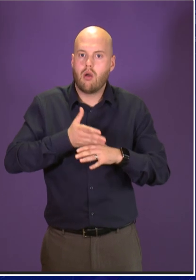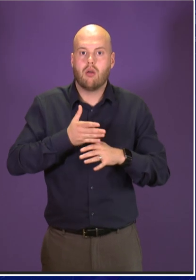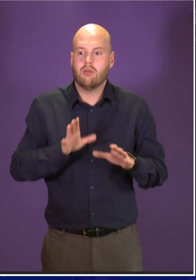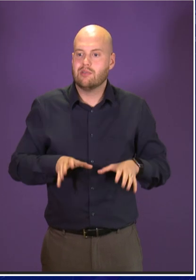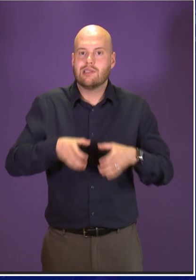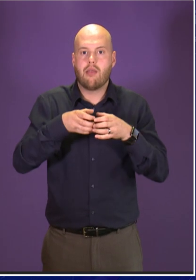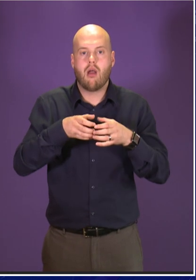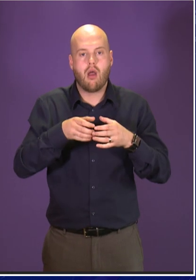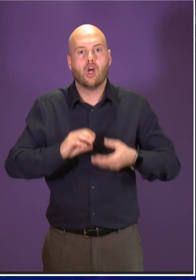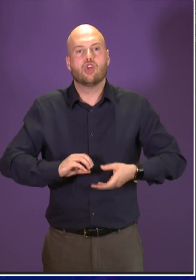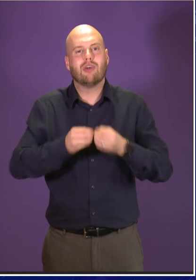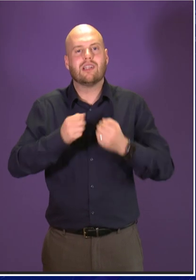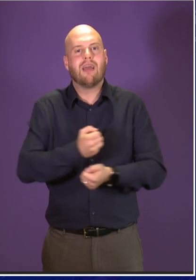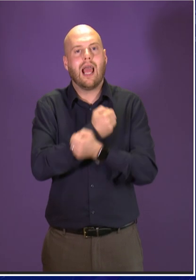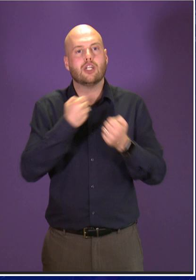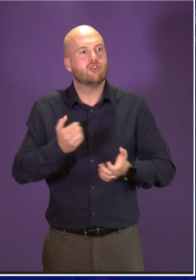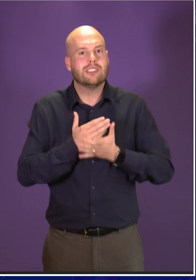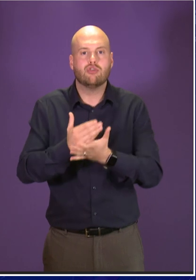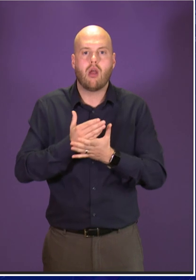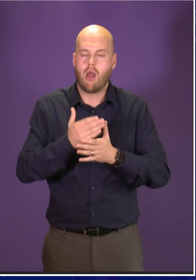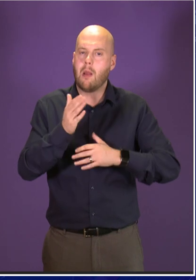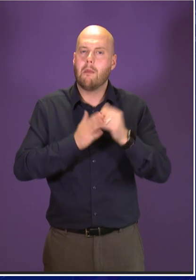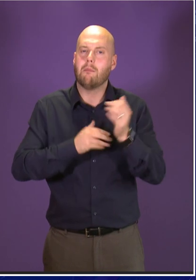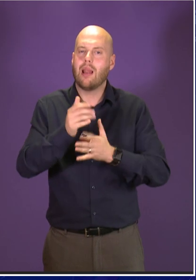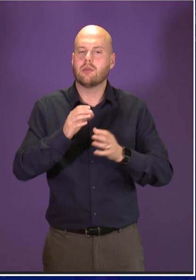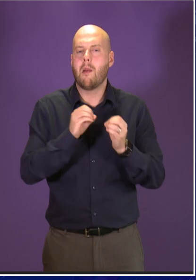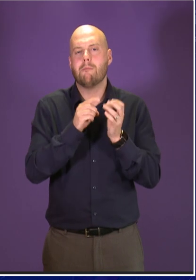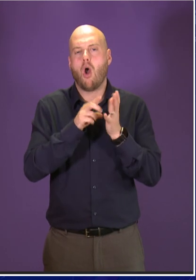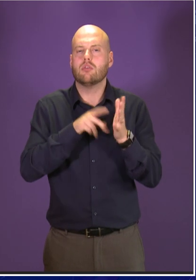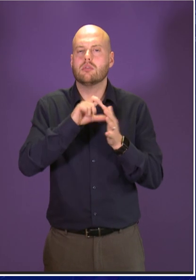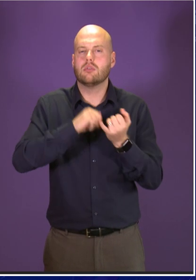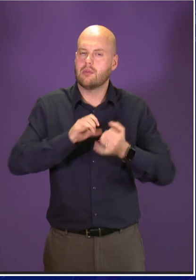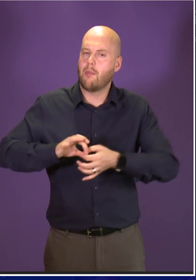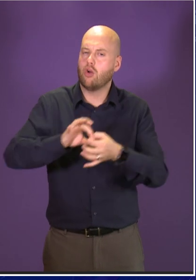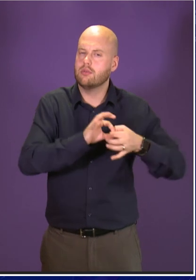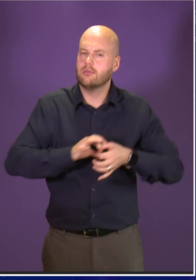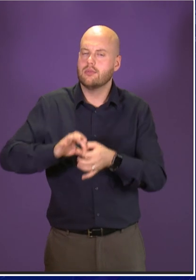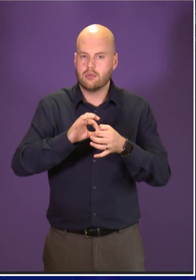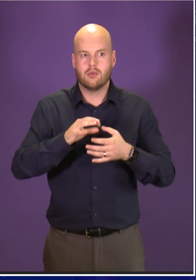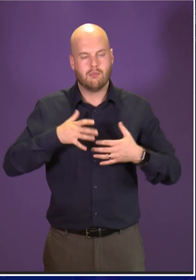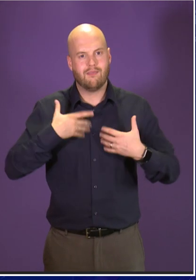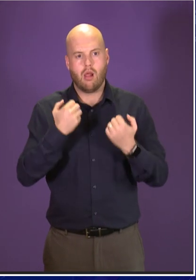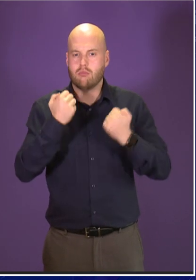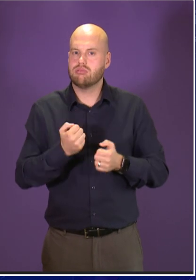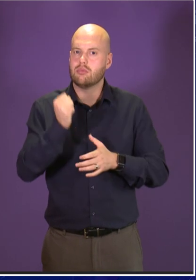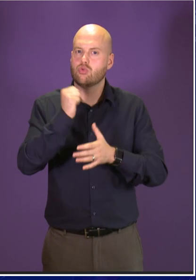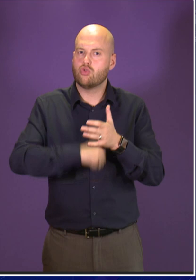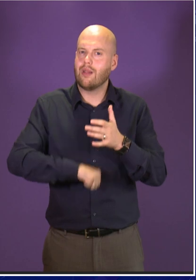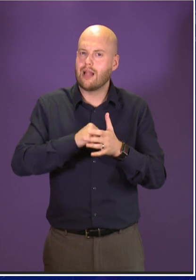all, bringing forward conditions to build bonds, ties of belonging and solidarity, a spirit of